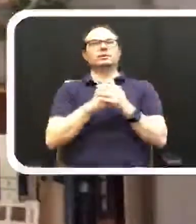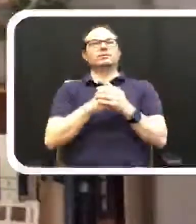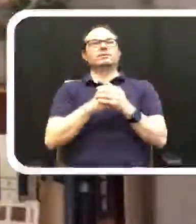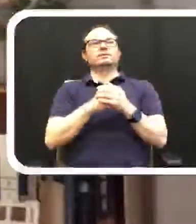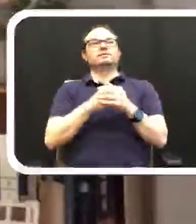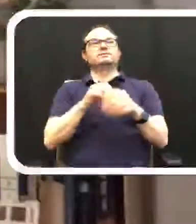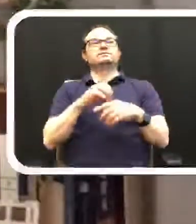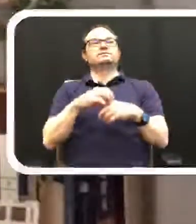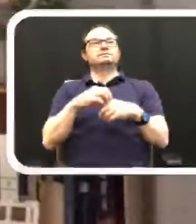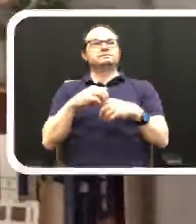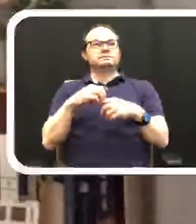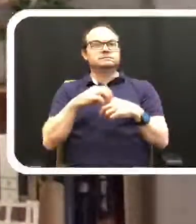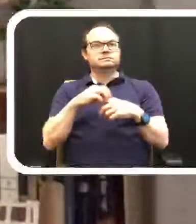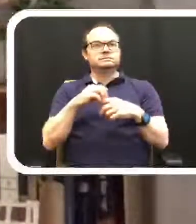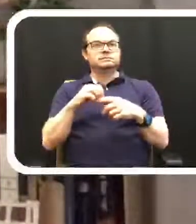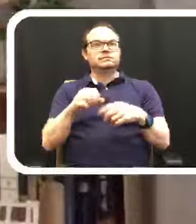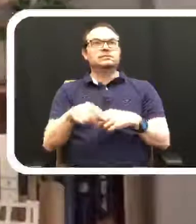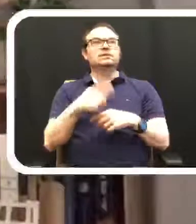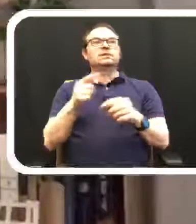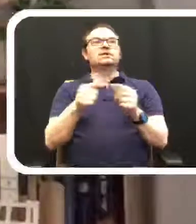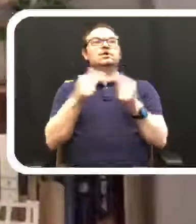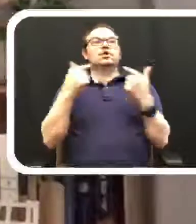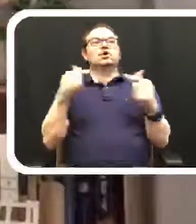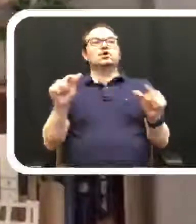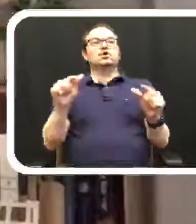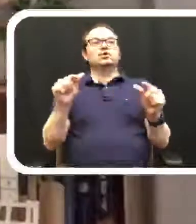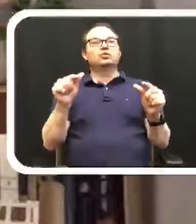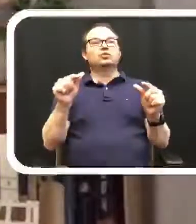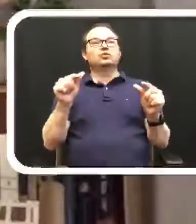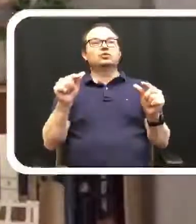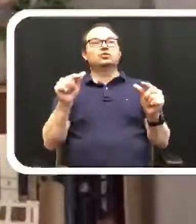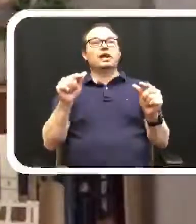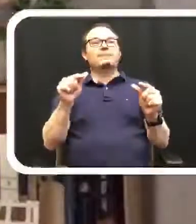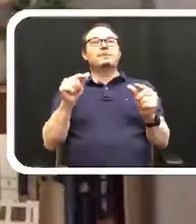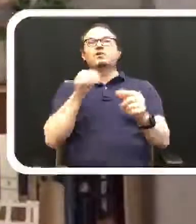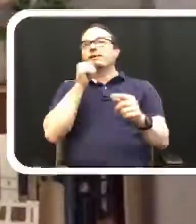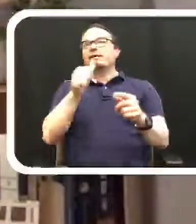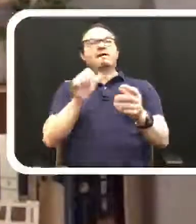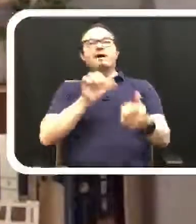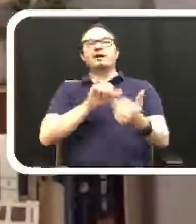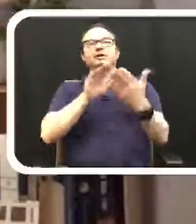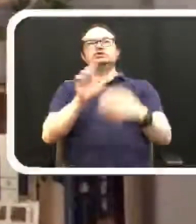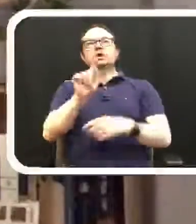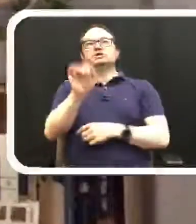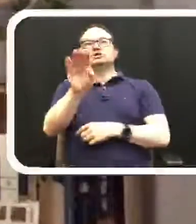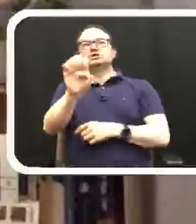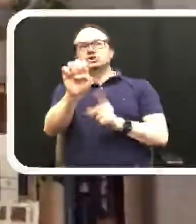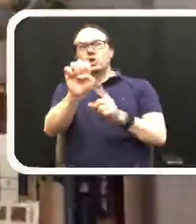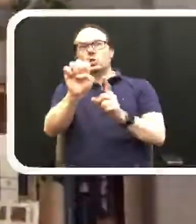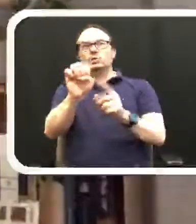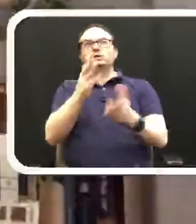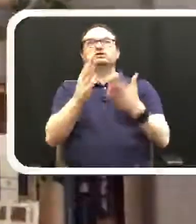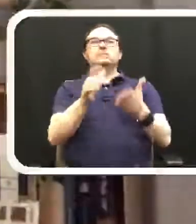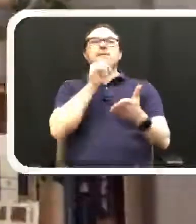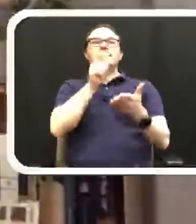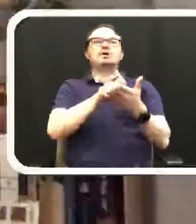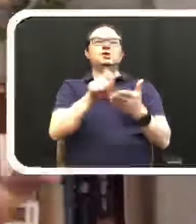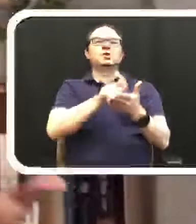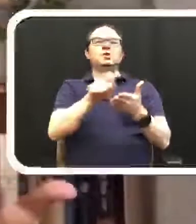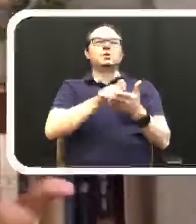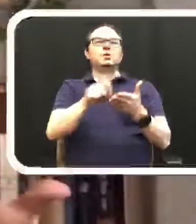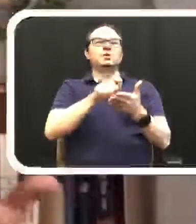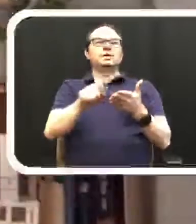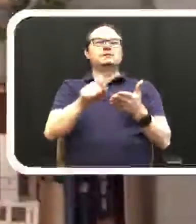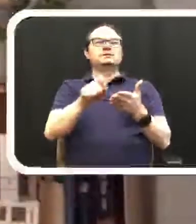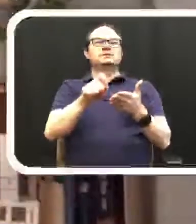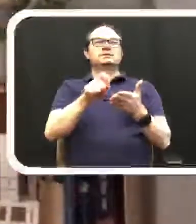really like about it is that Grammarly will address your tone. And so maybe you're writing an email to a